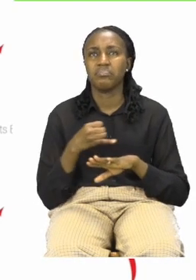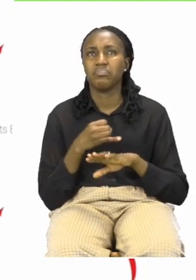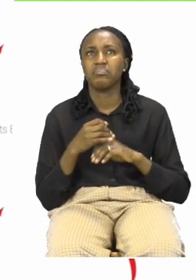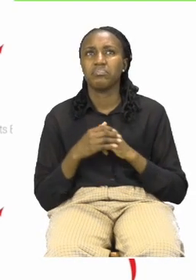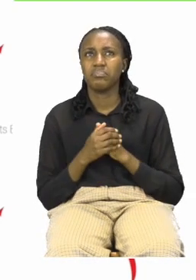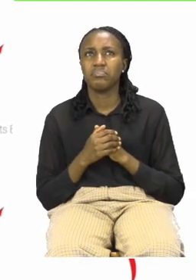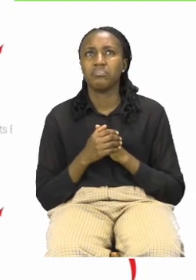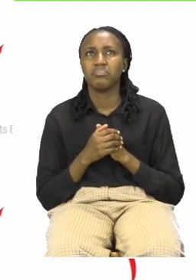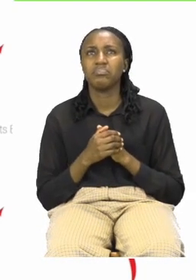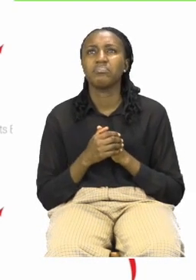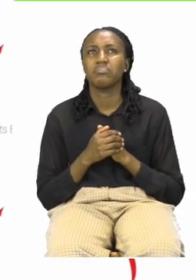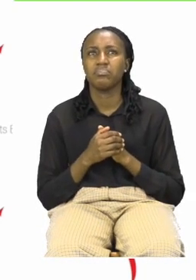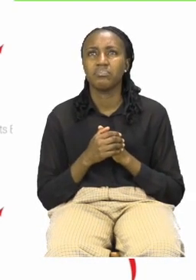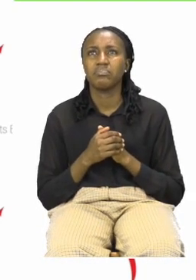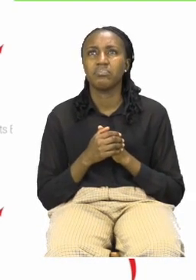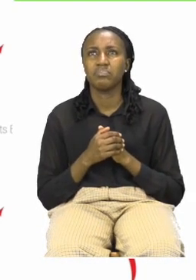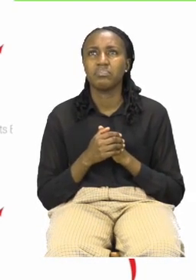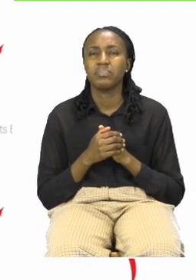Mainly on